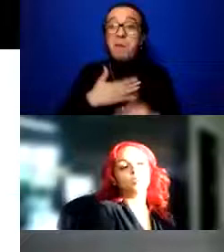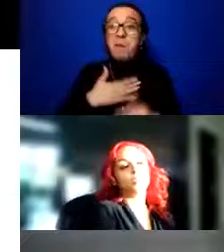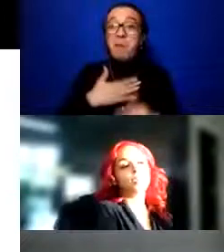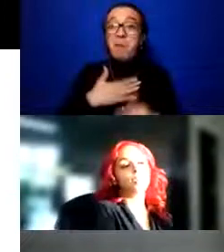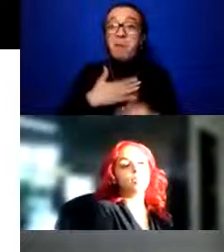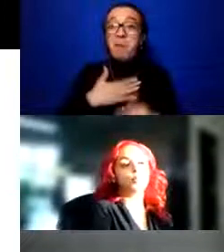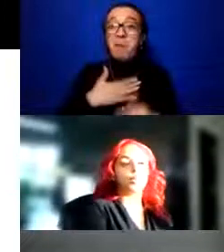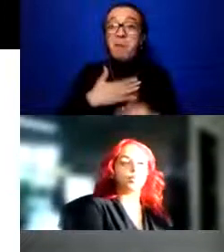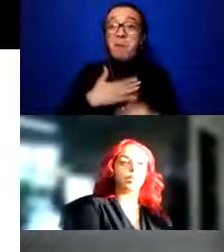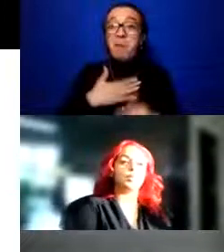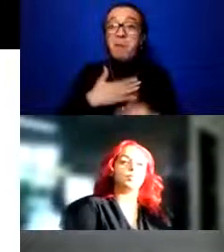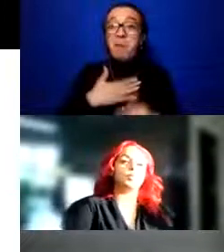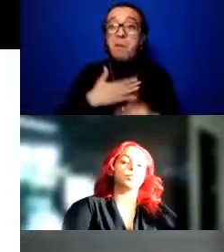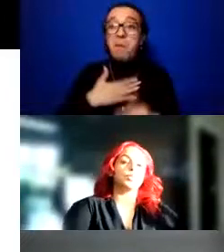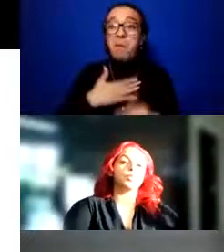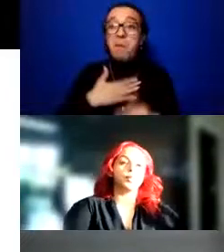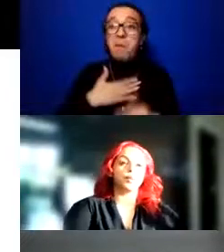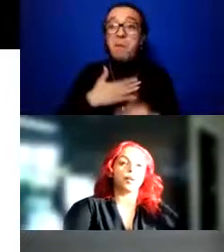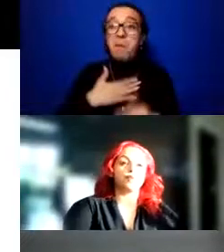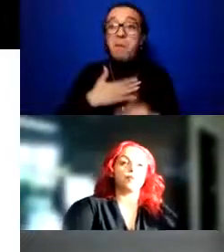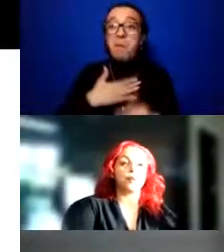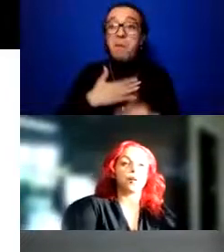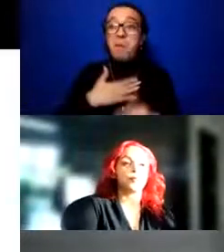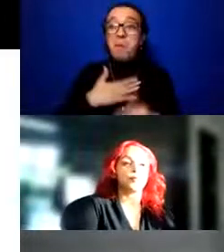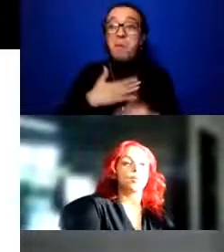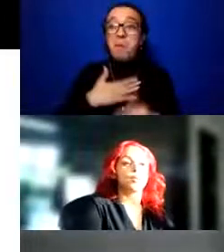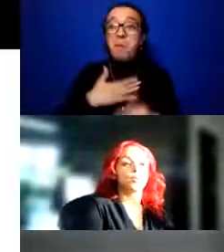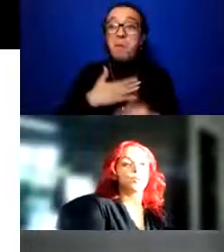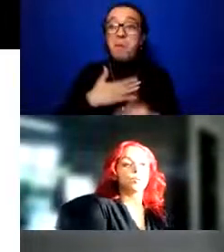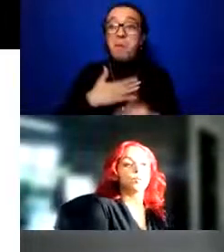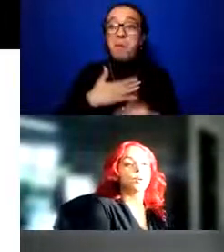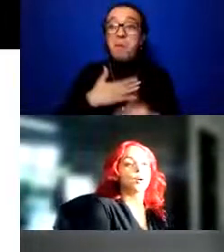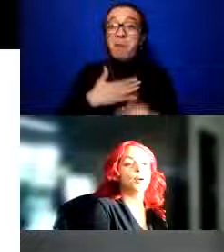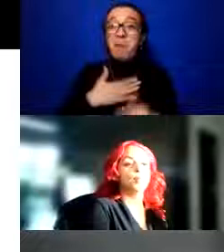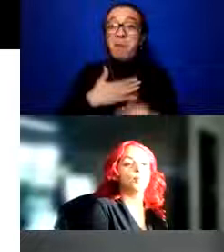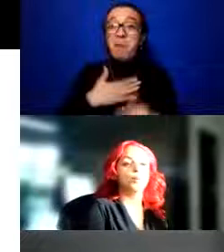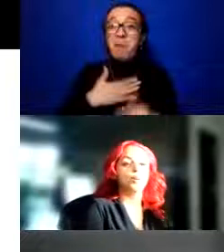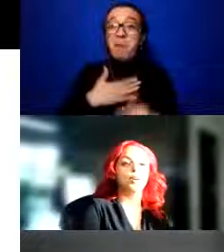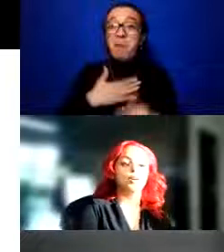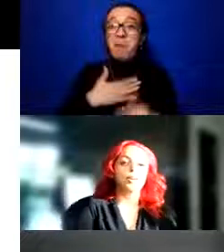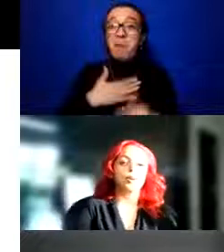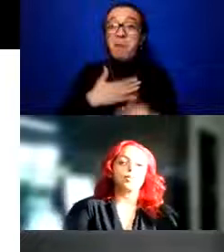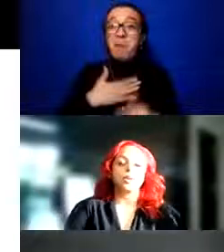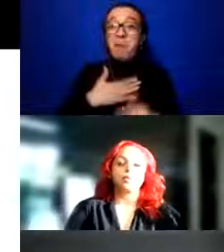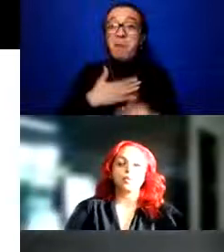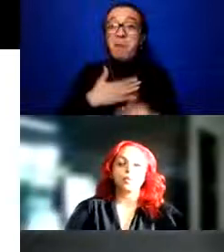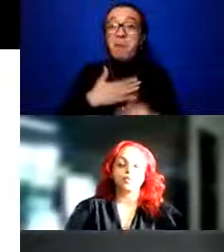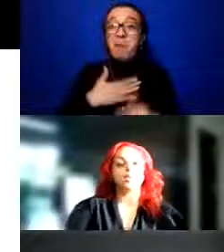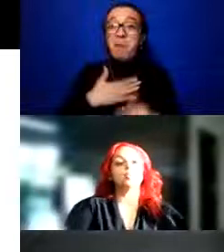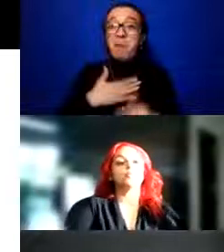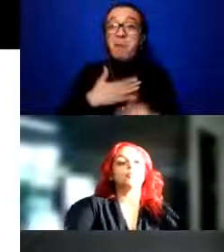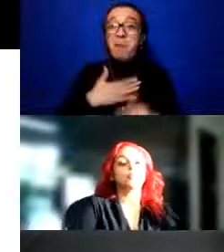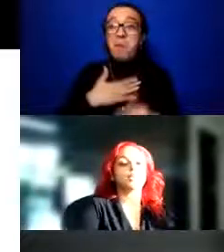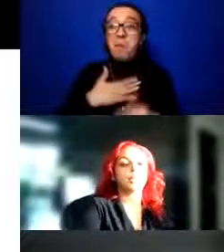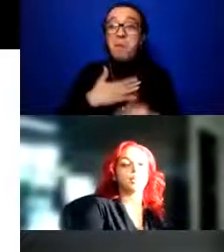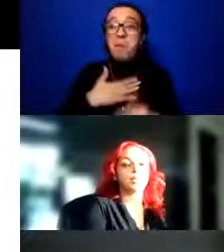The third question, when do I need to return the W-9 form? So we are requesting everyone to